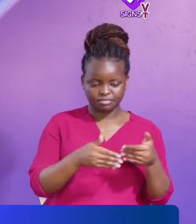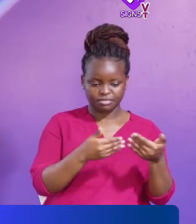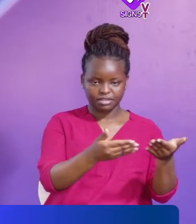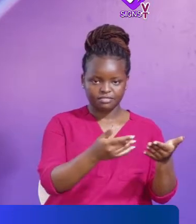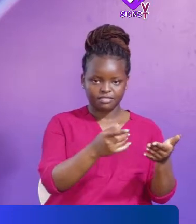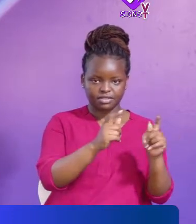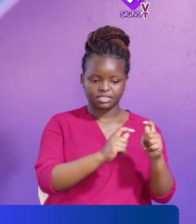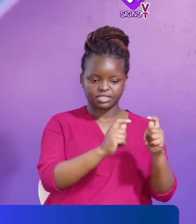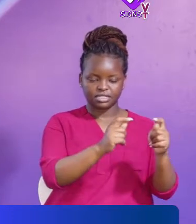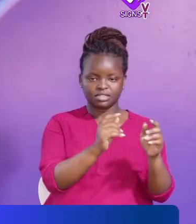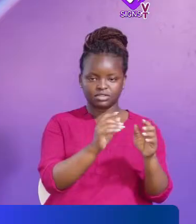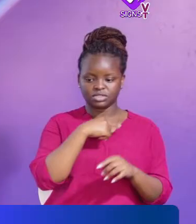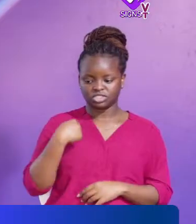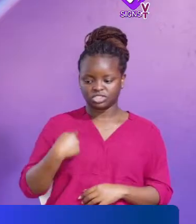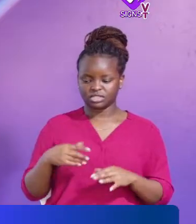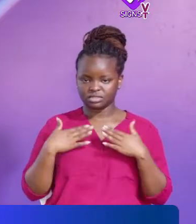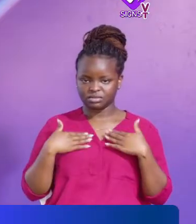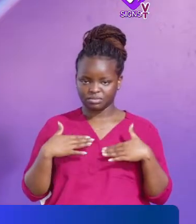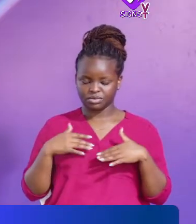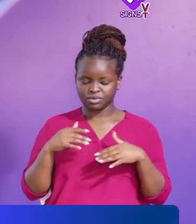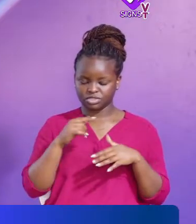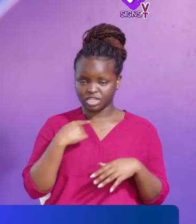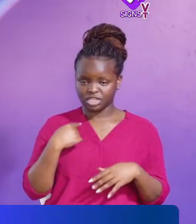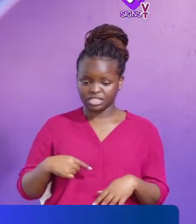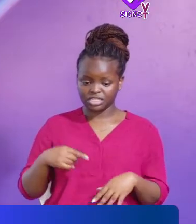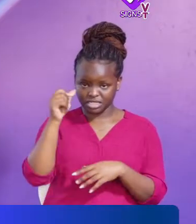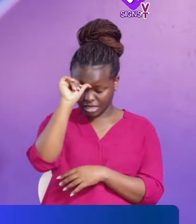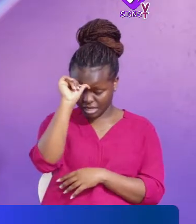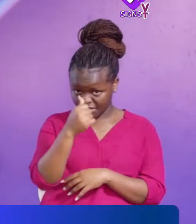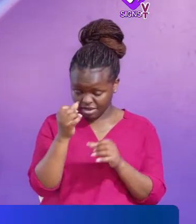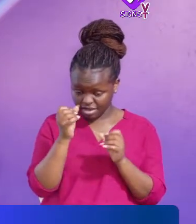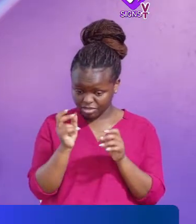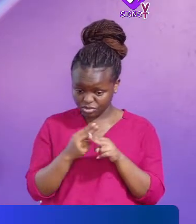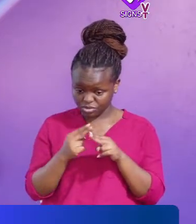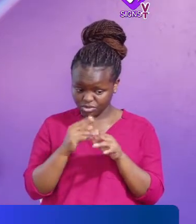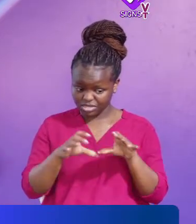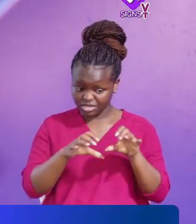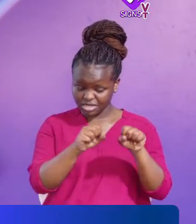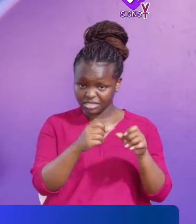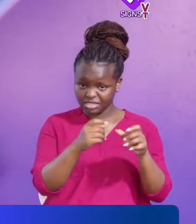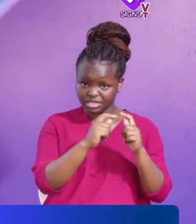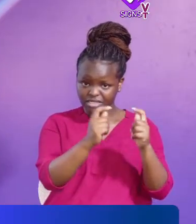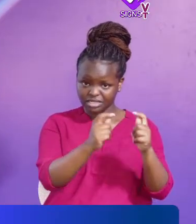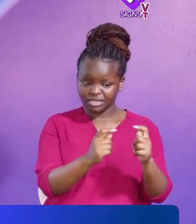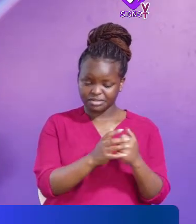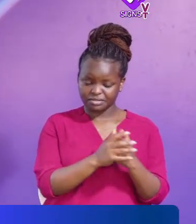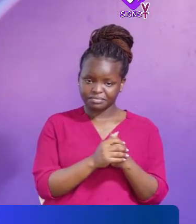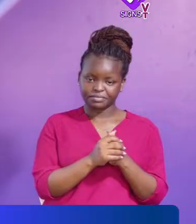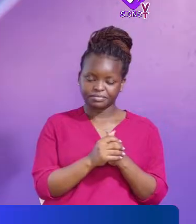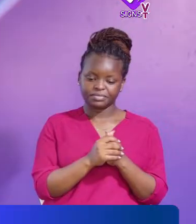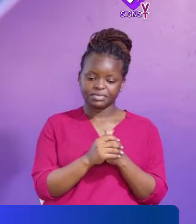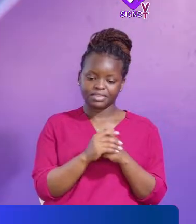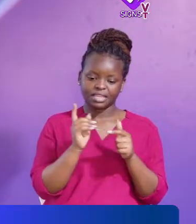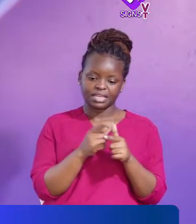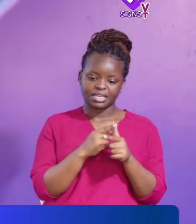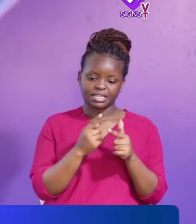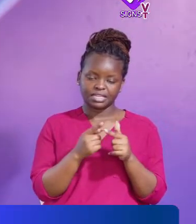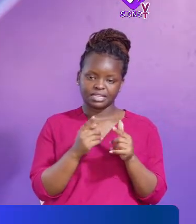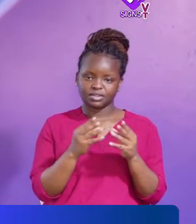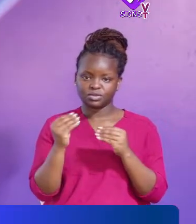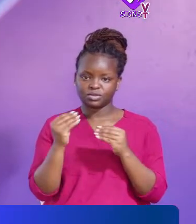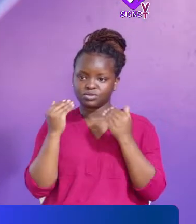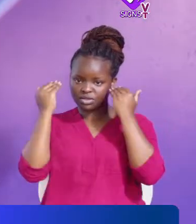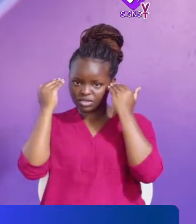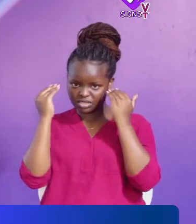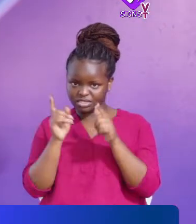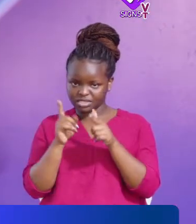the Chinese. And the Chinese were clever because they knew that as soon as they take the tender, the French will go to court, and then this again will go bad, and